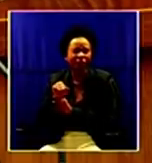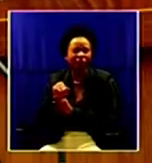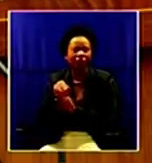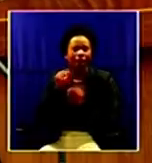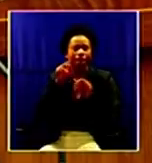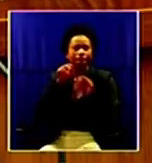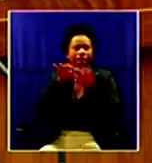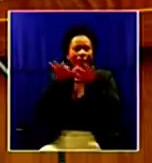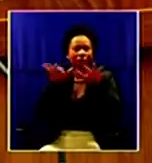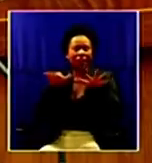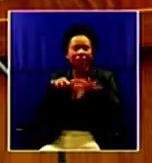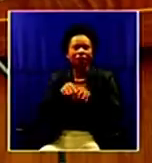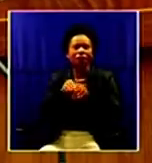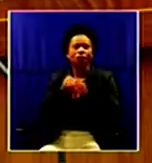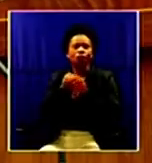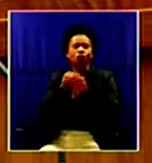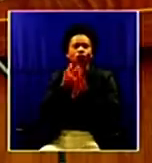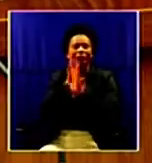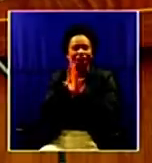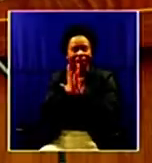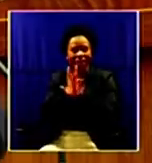public-private partnerships.